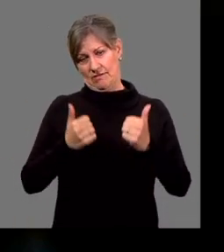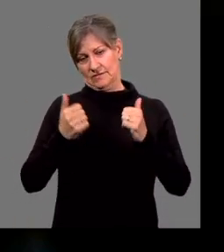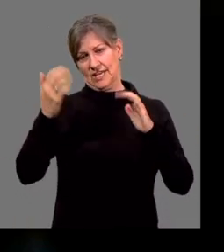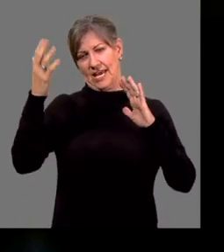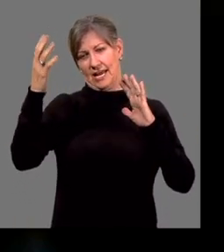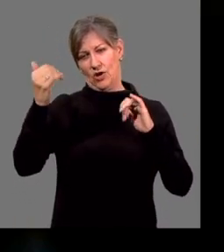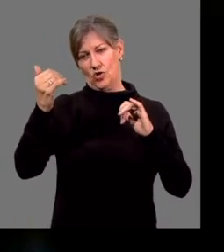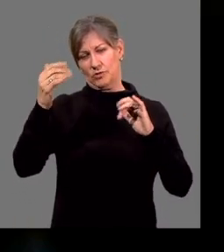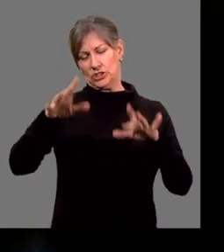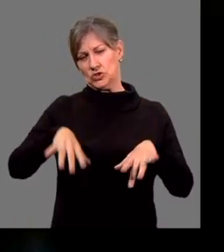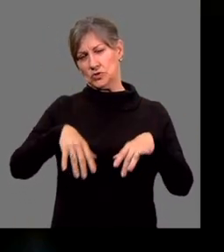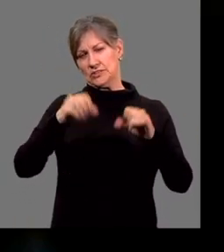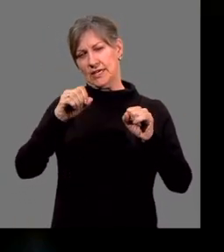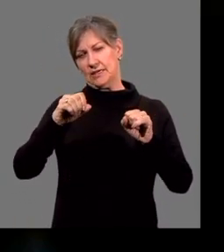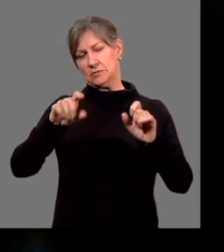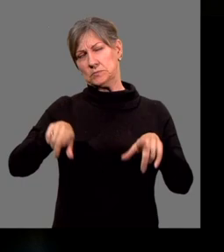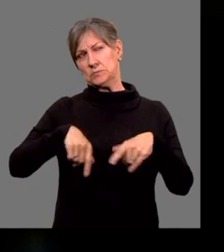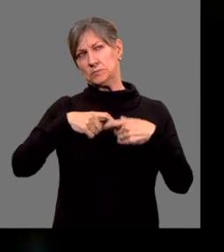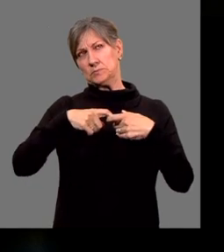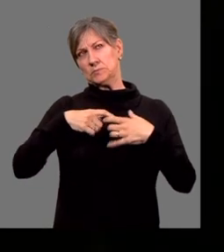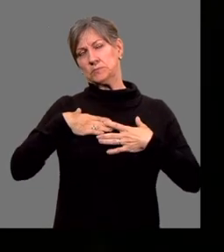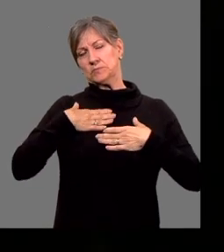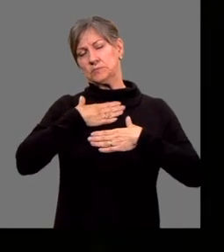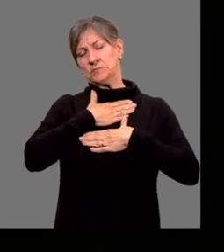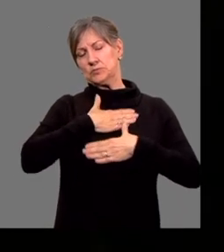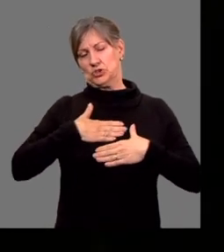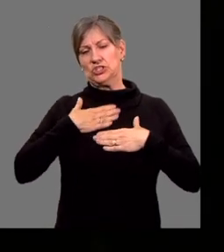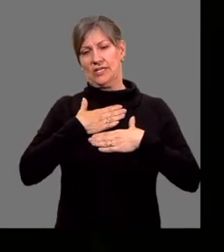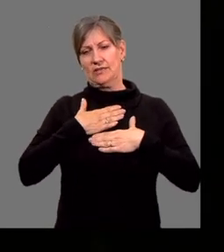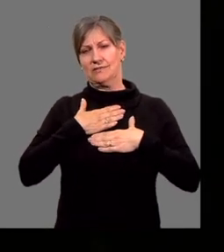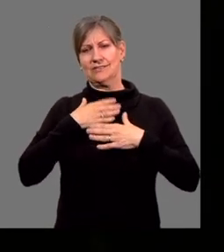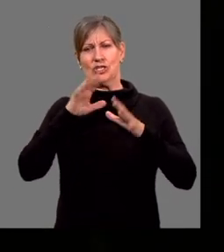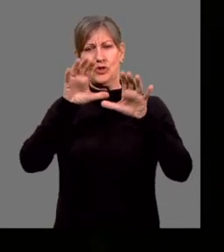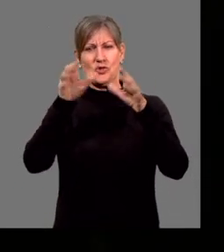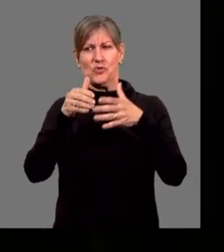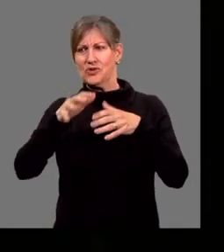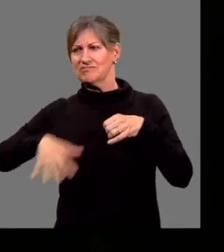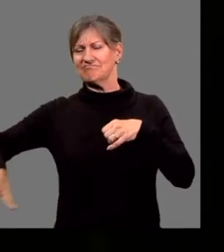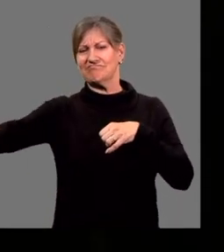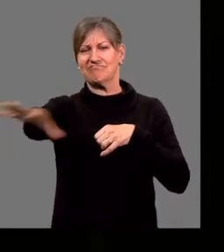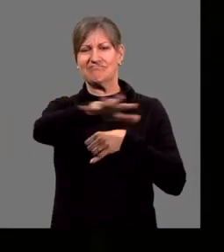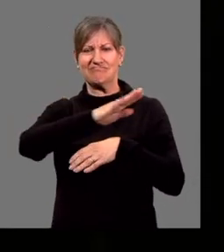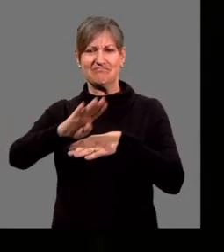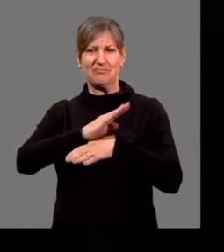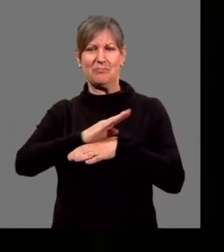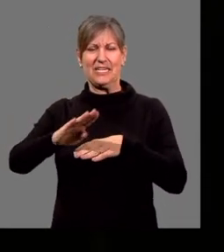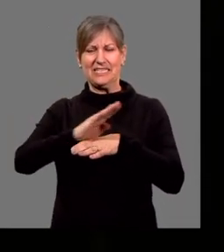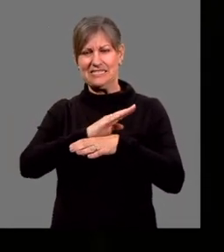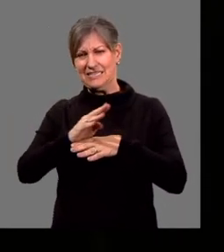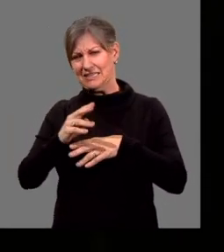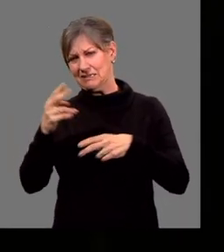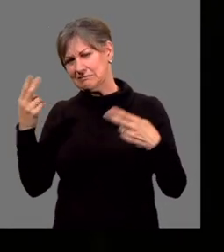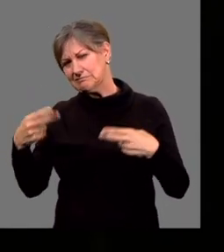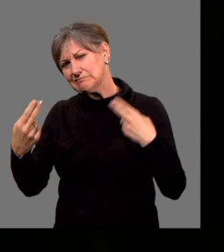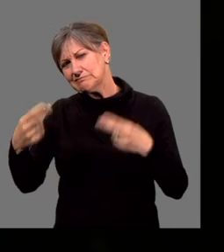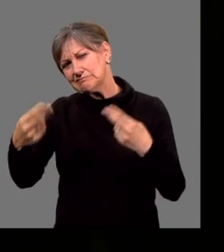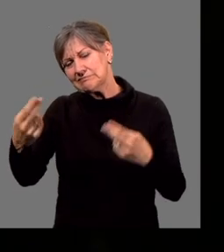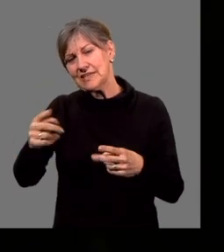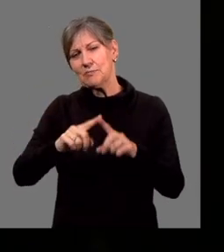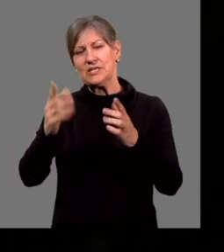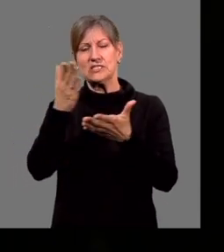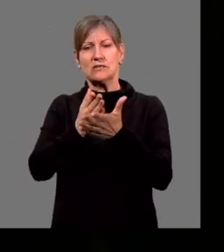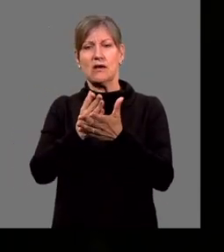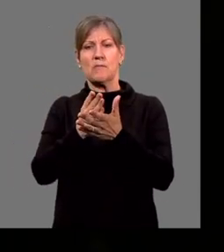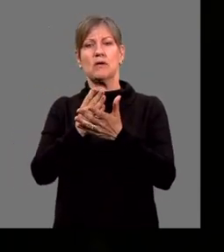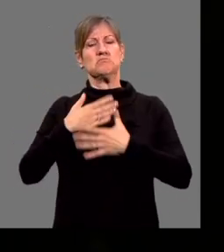that you'll take and just pause and appreciate. The world around us is busy, even hectic at times, but stop and appreciate what